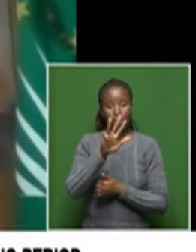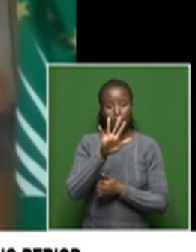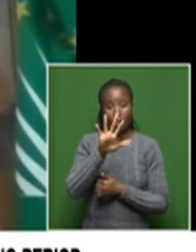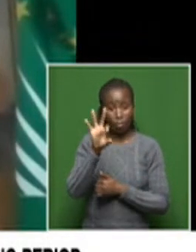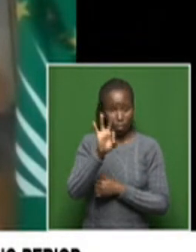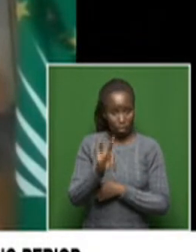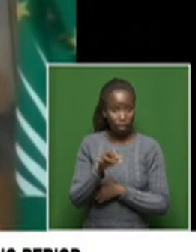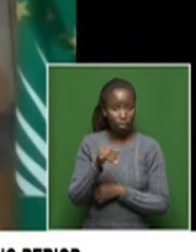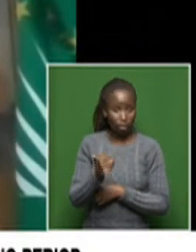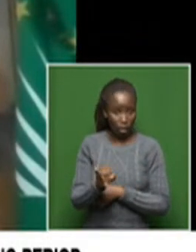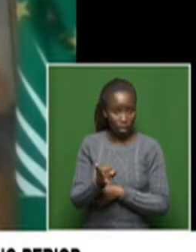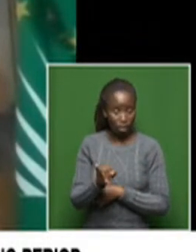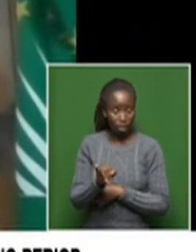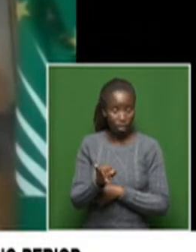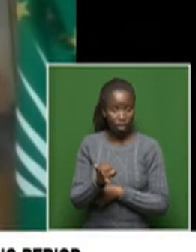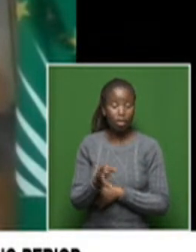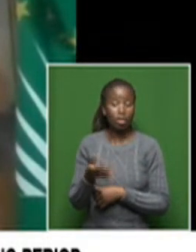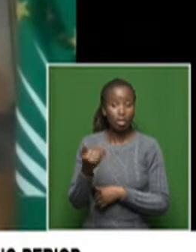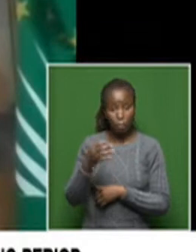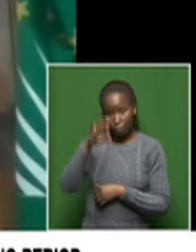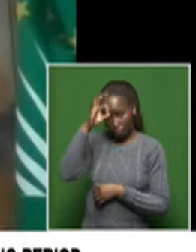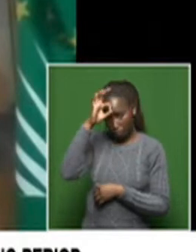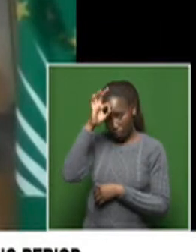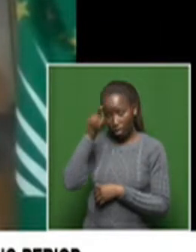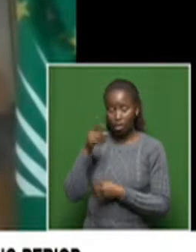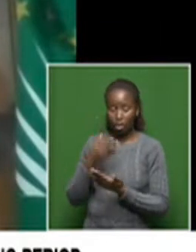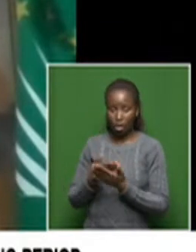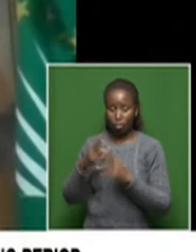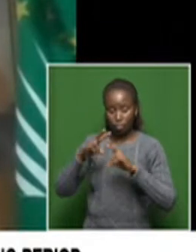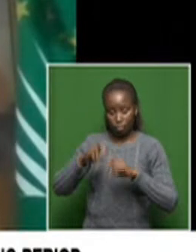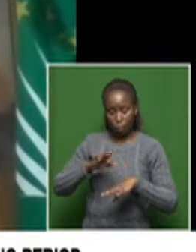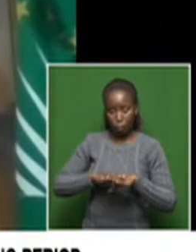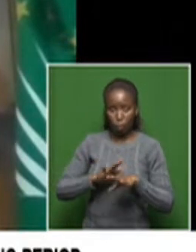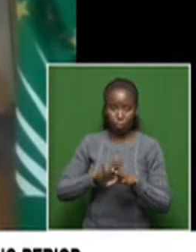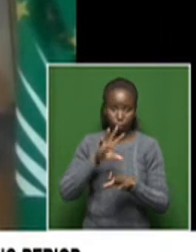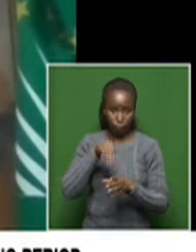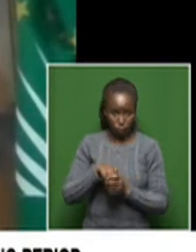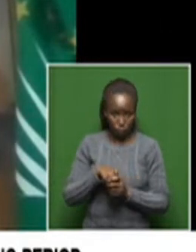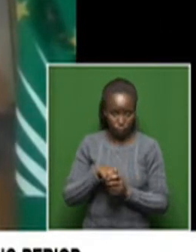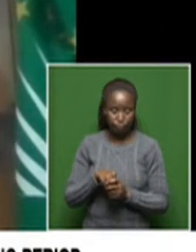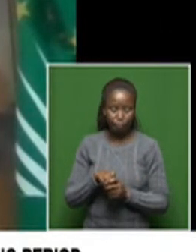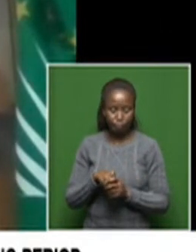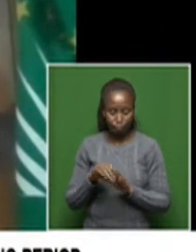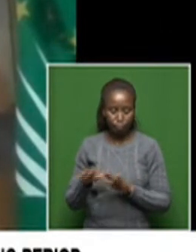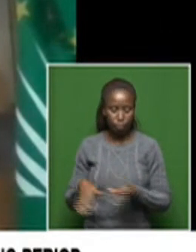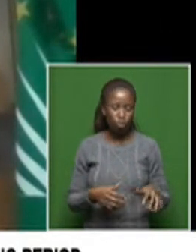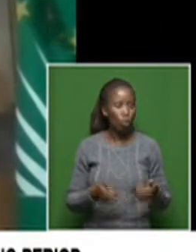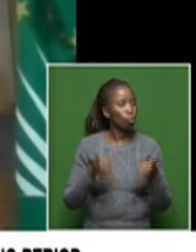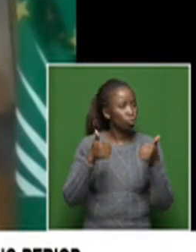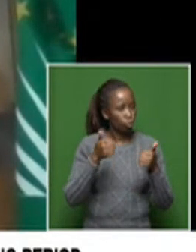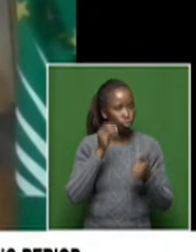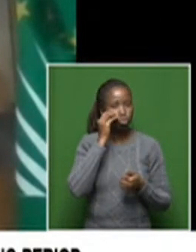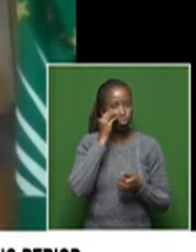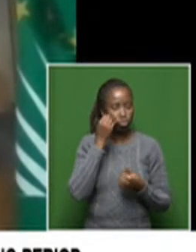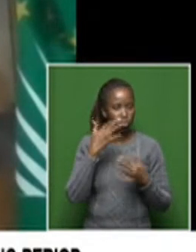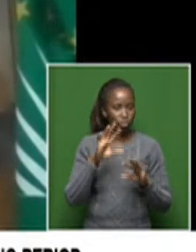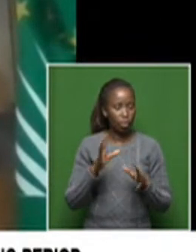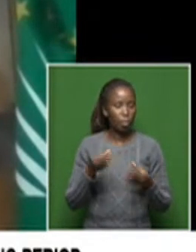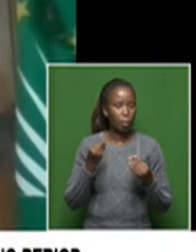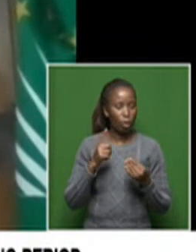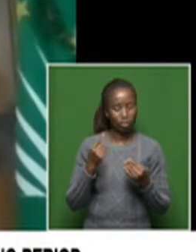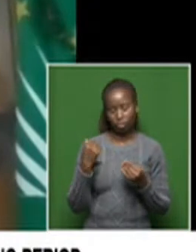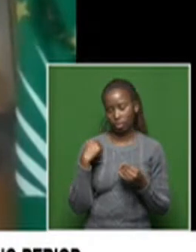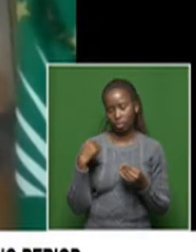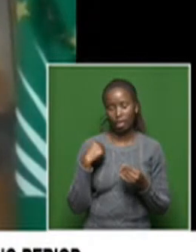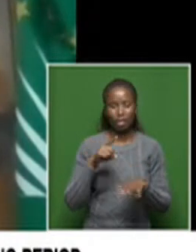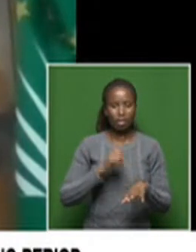think in terms of the MEC, the colleagues will be able to go into this. And also the exciting news yesterday at 10:31,